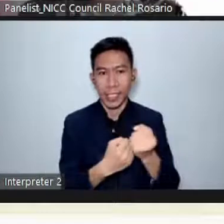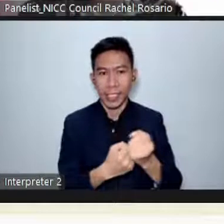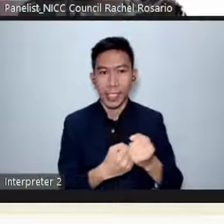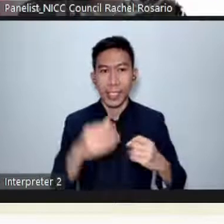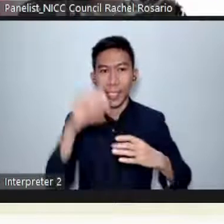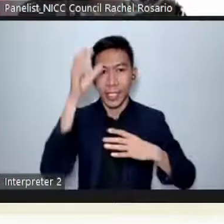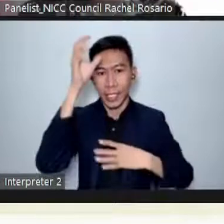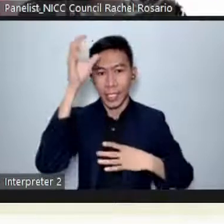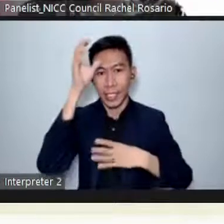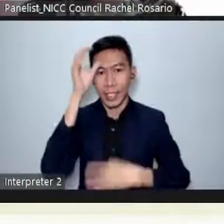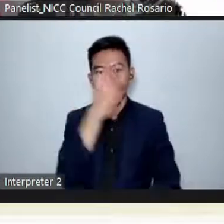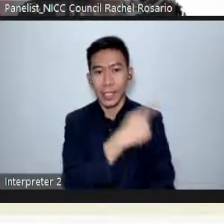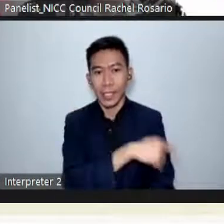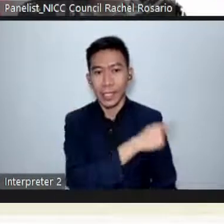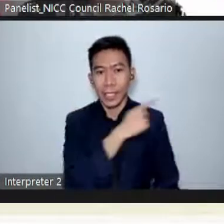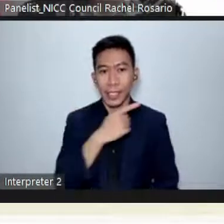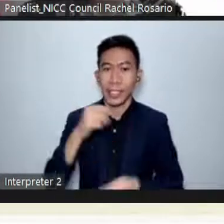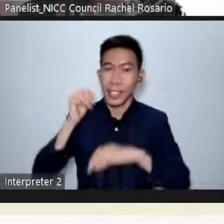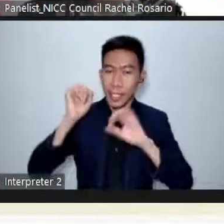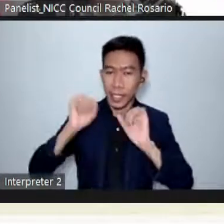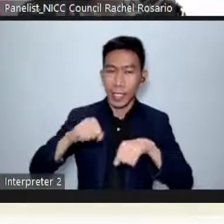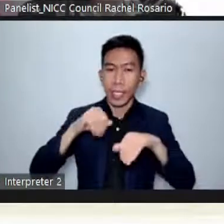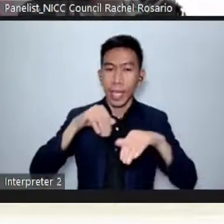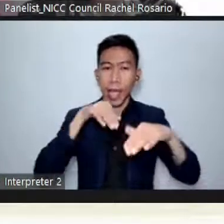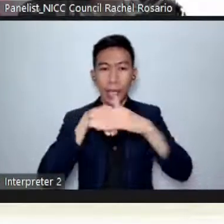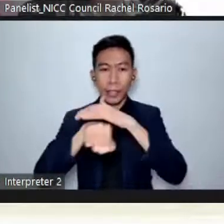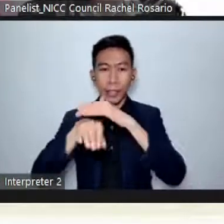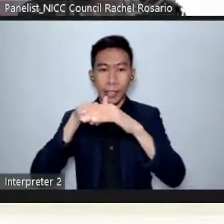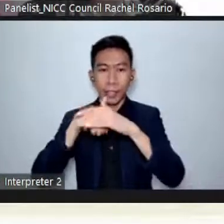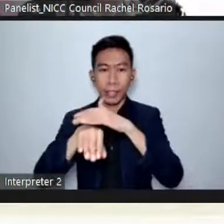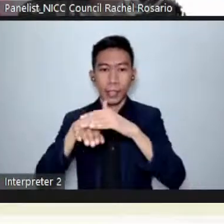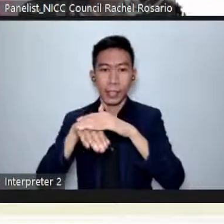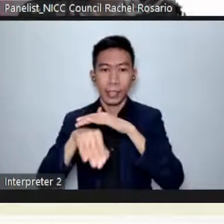patients can access